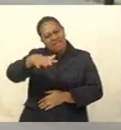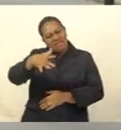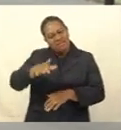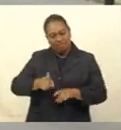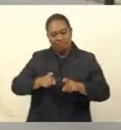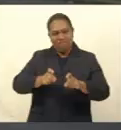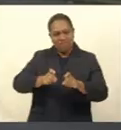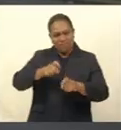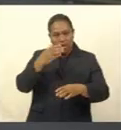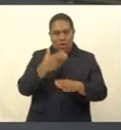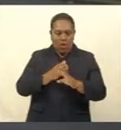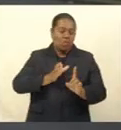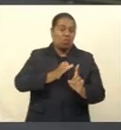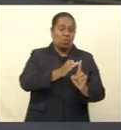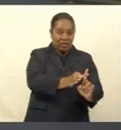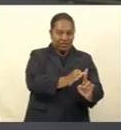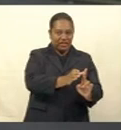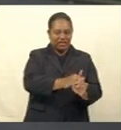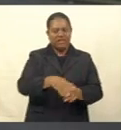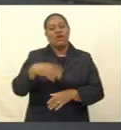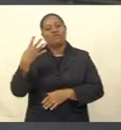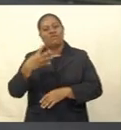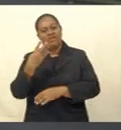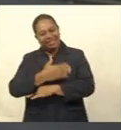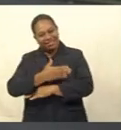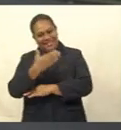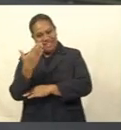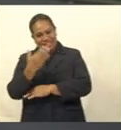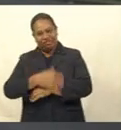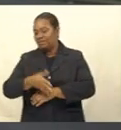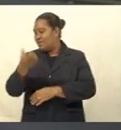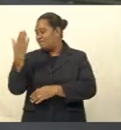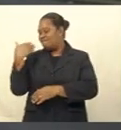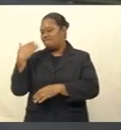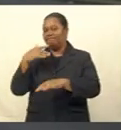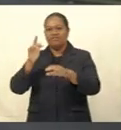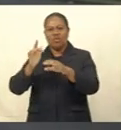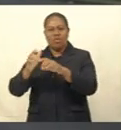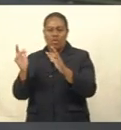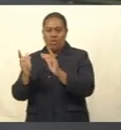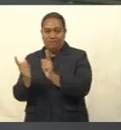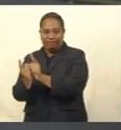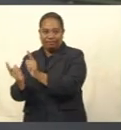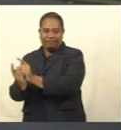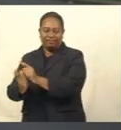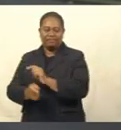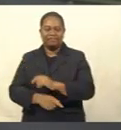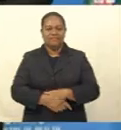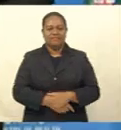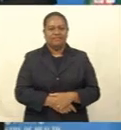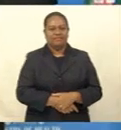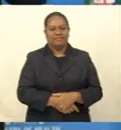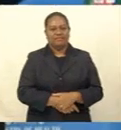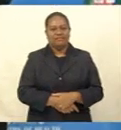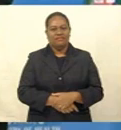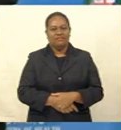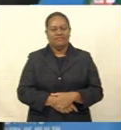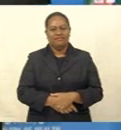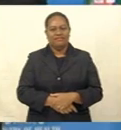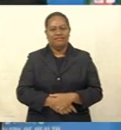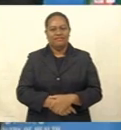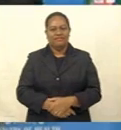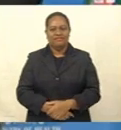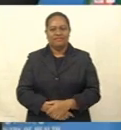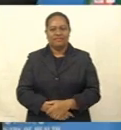under home quarantine for at least 14 days from their last contact with the case. But at this stage, we